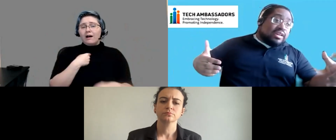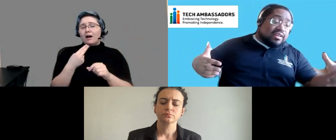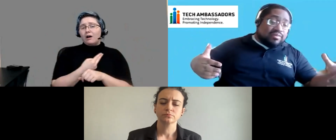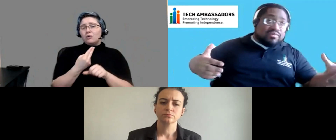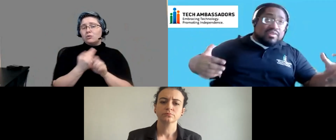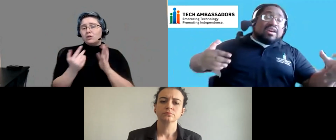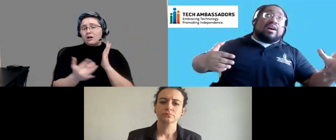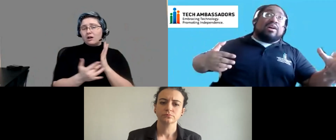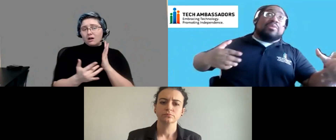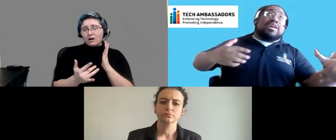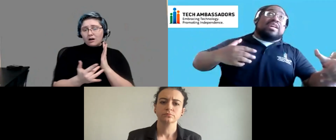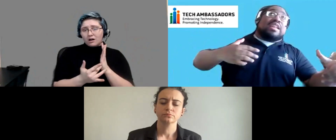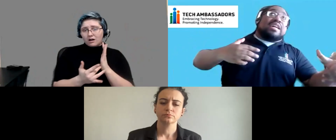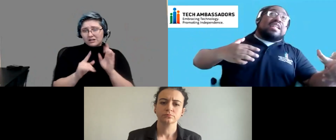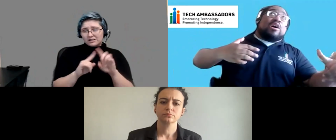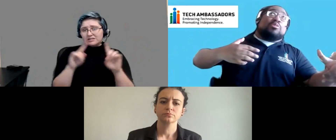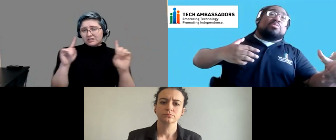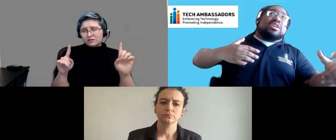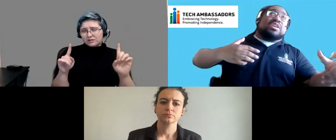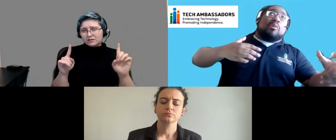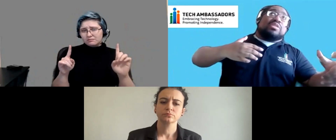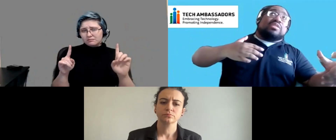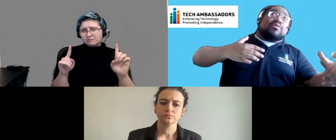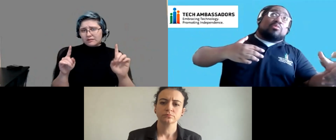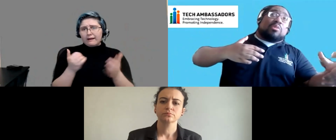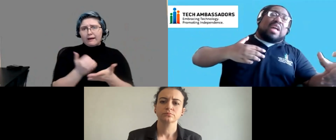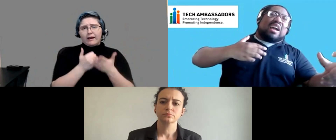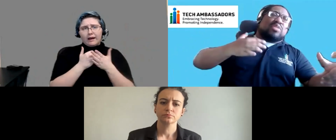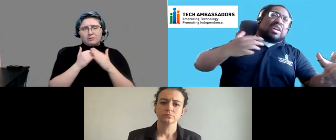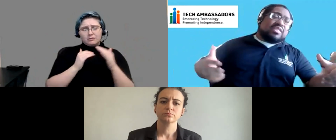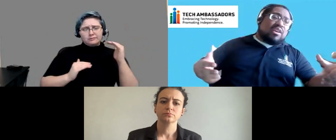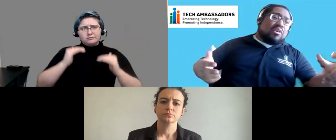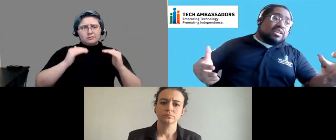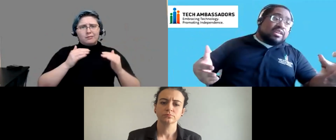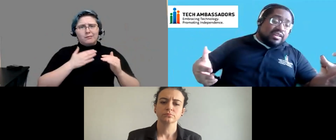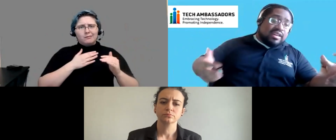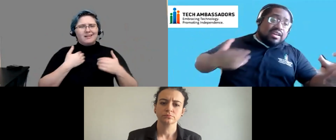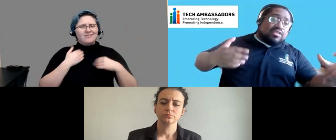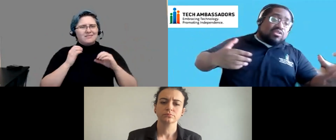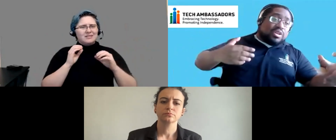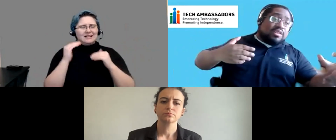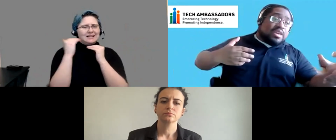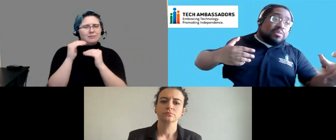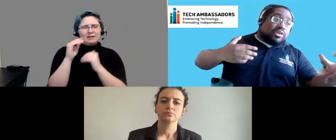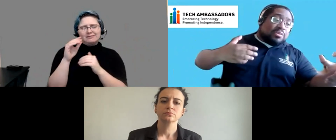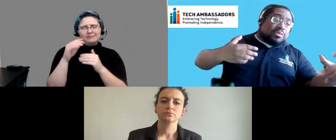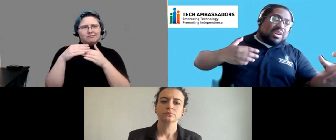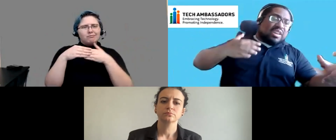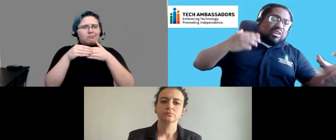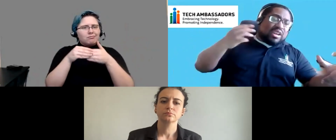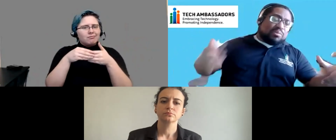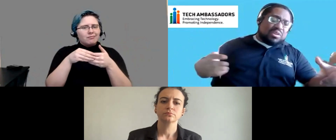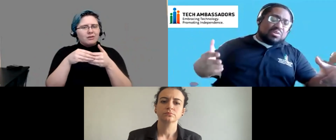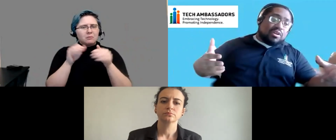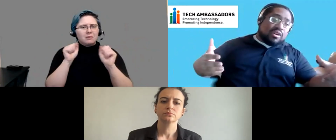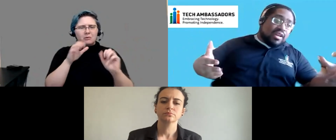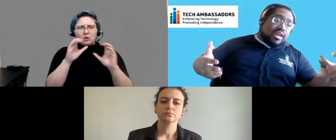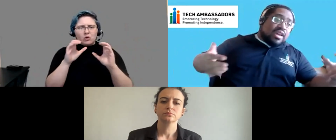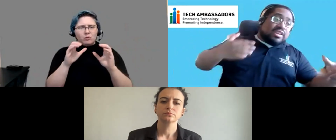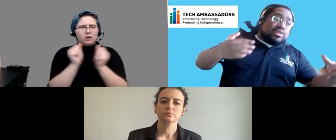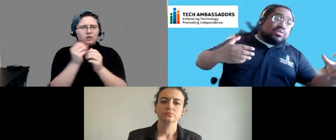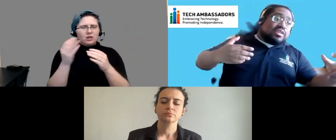differently, and it helps me compensate for my lack of dexterity to really be able to communicate on a